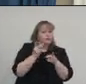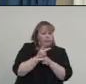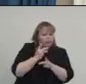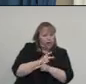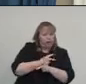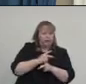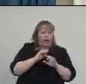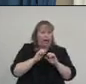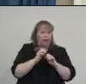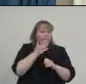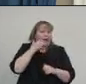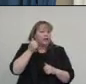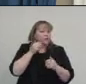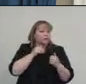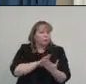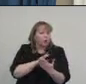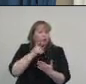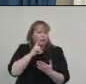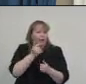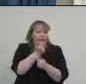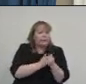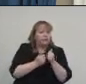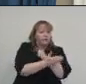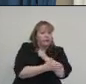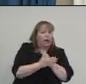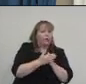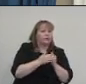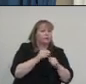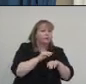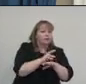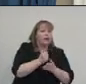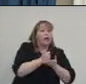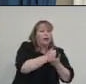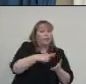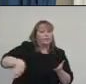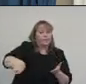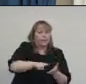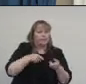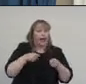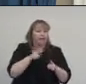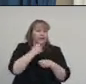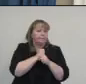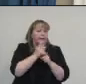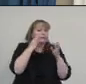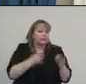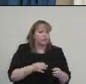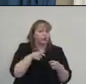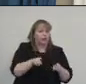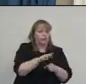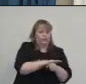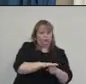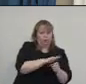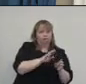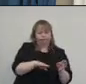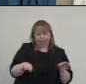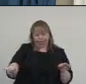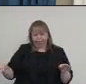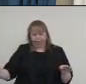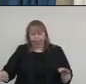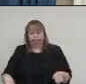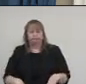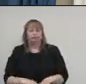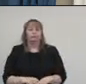LEAP will also be working directly with my office to inform all future directives governing business and public life throughout each phase